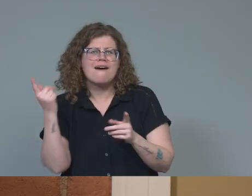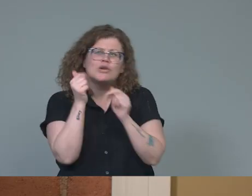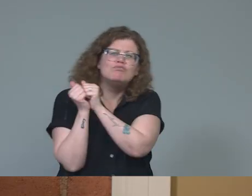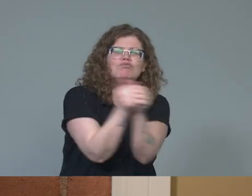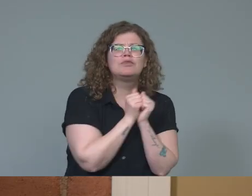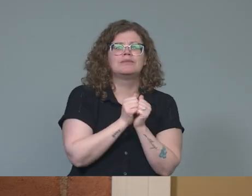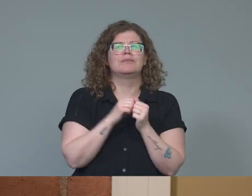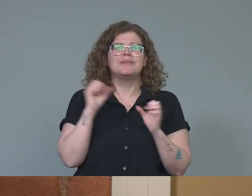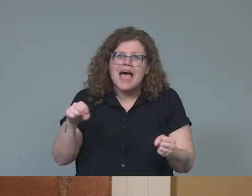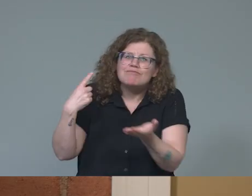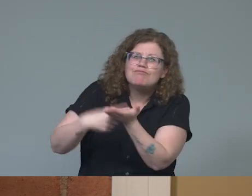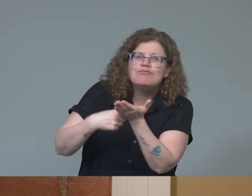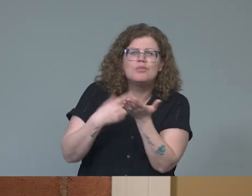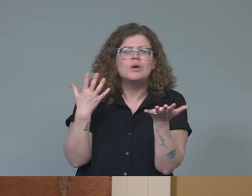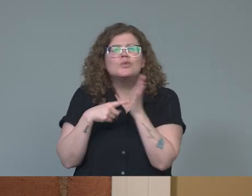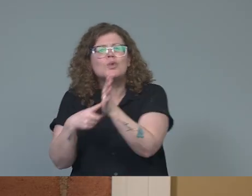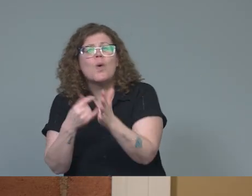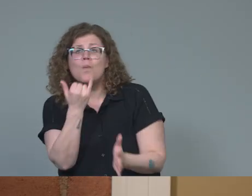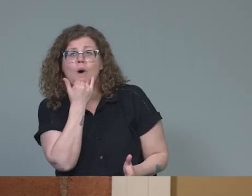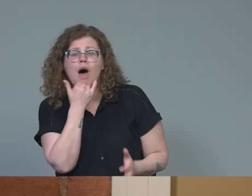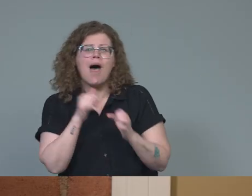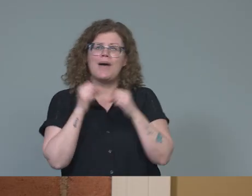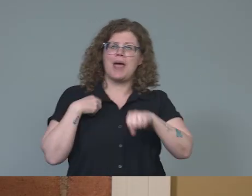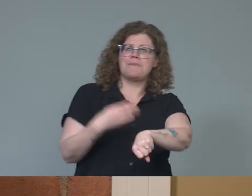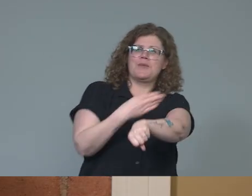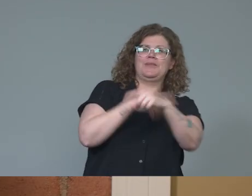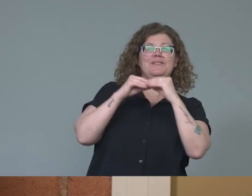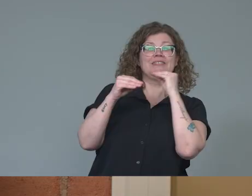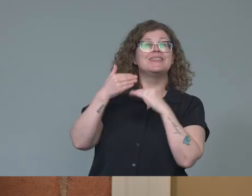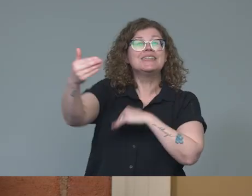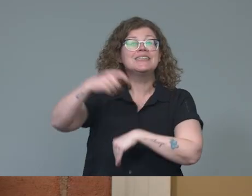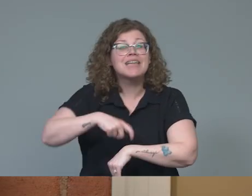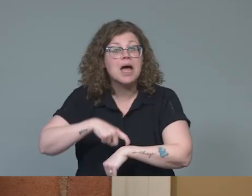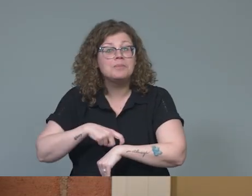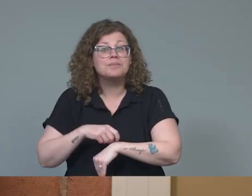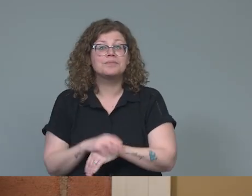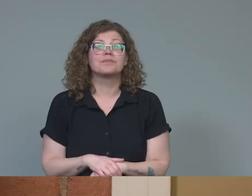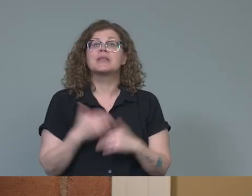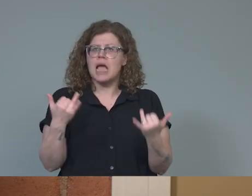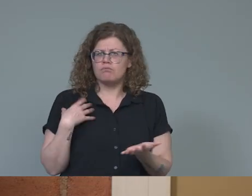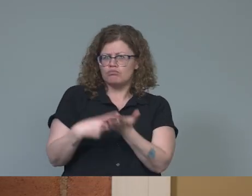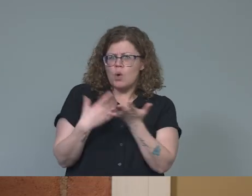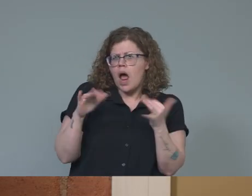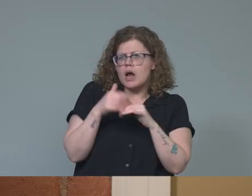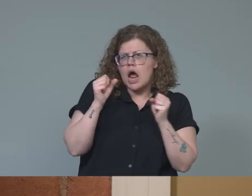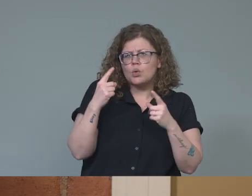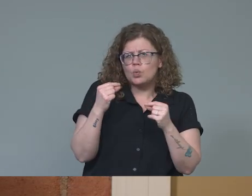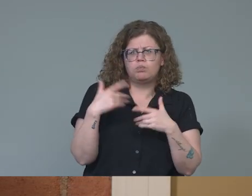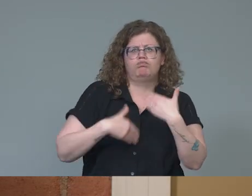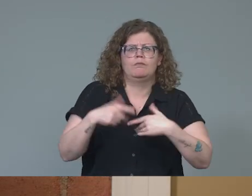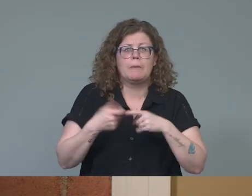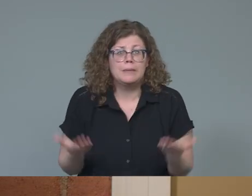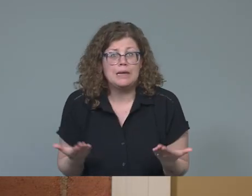already. You probably were really inspired. You understand artists a little better. Maybe there's a new area of your community that you're thinking, oh, something could